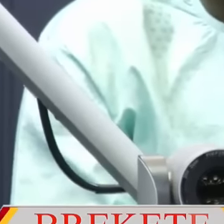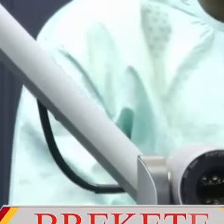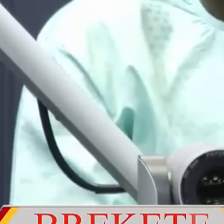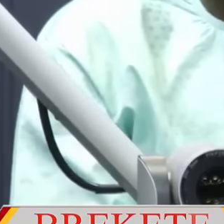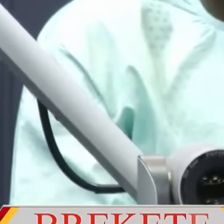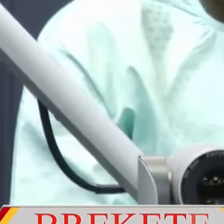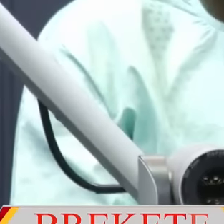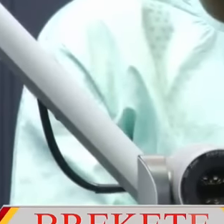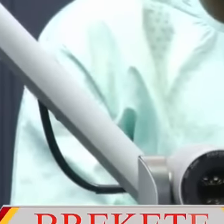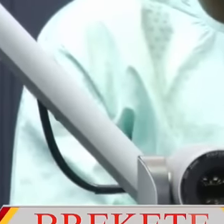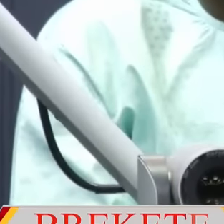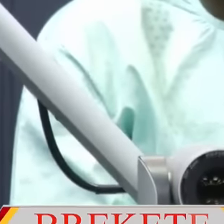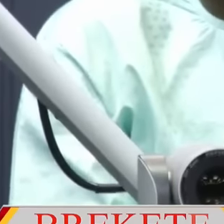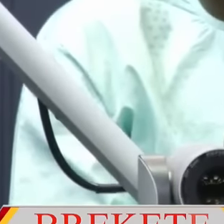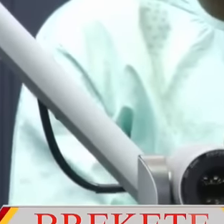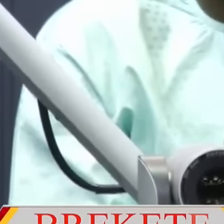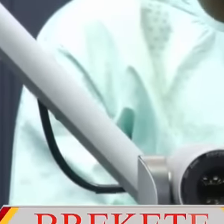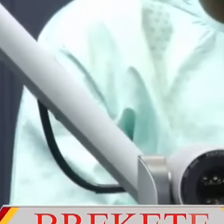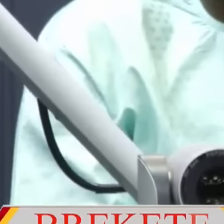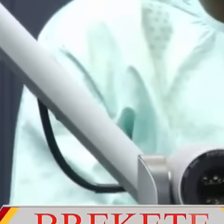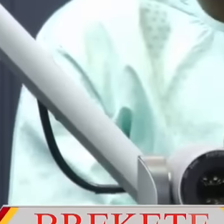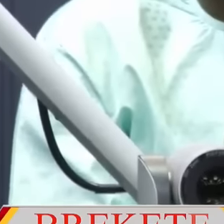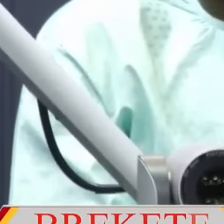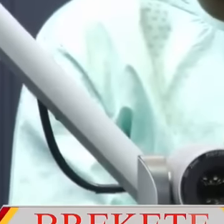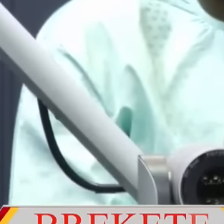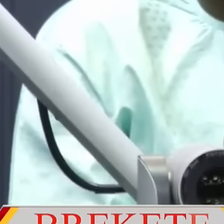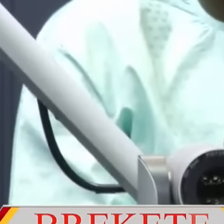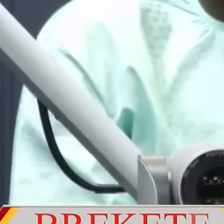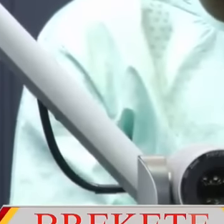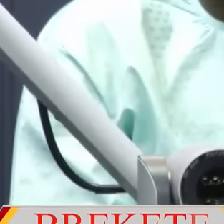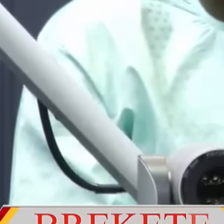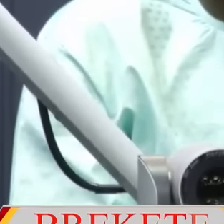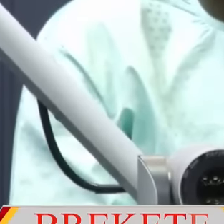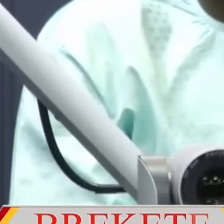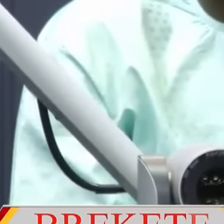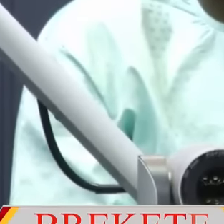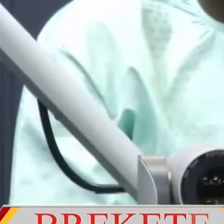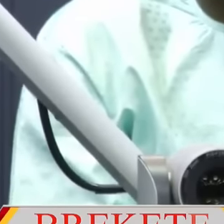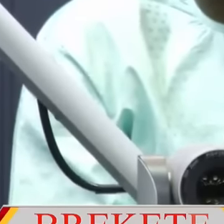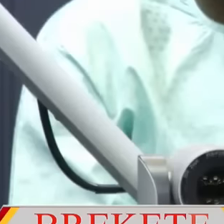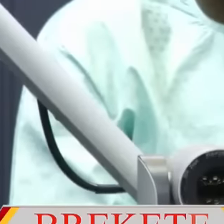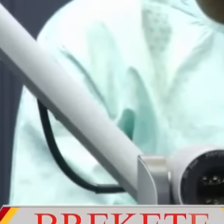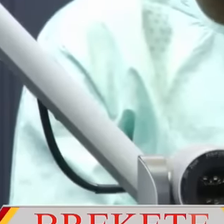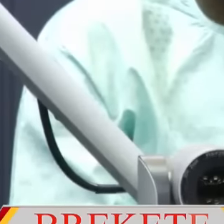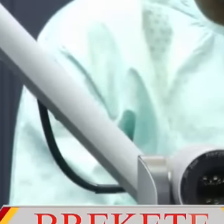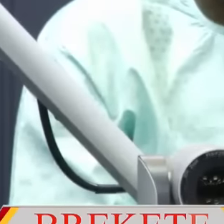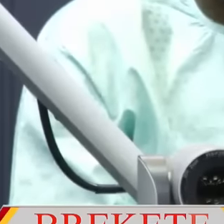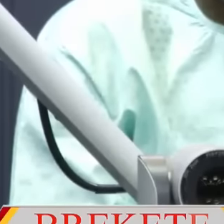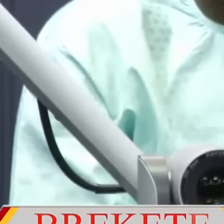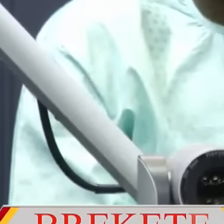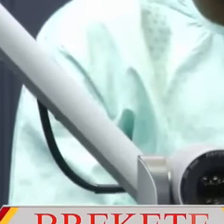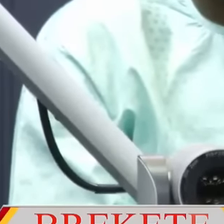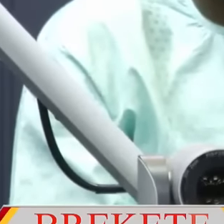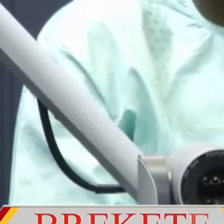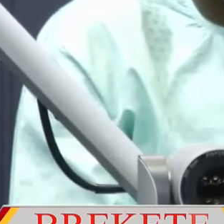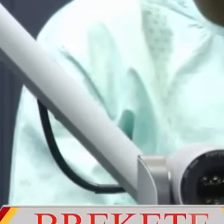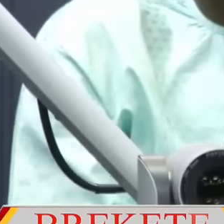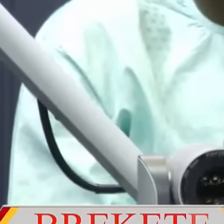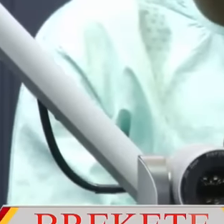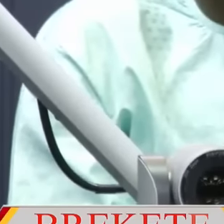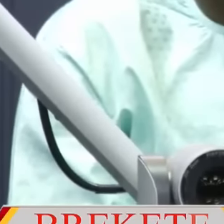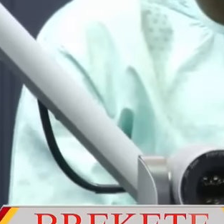mutu saboda haka kuna son ta zo a san yadda za a saki wa'ancan ragowan wa'anda ba su